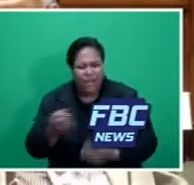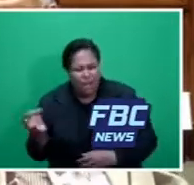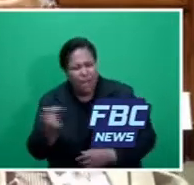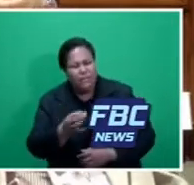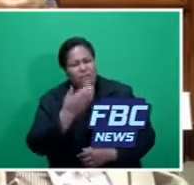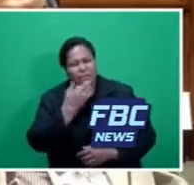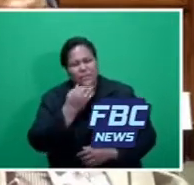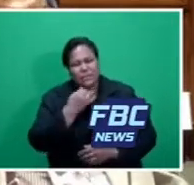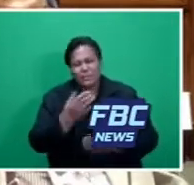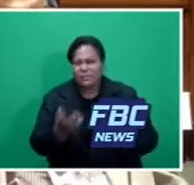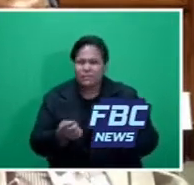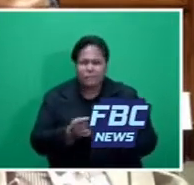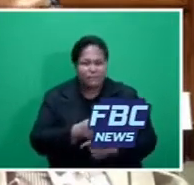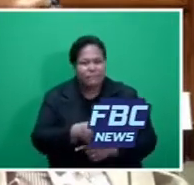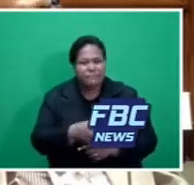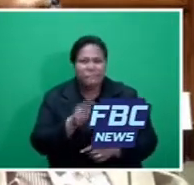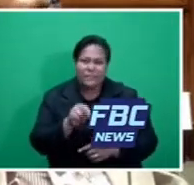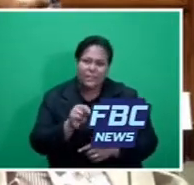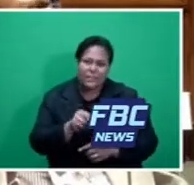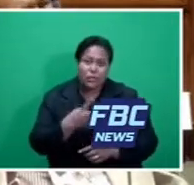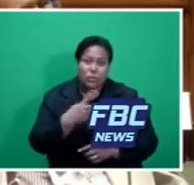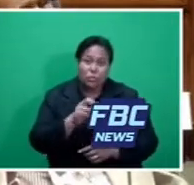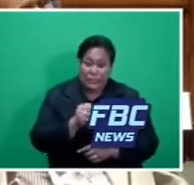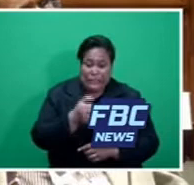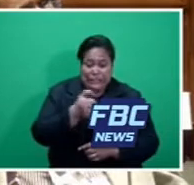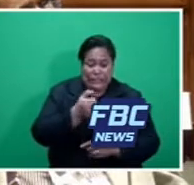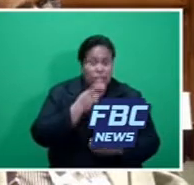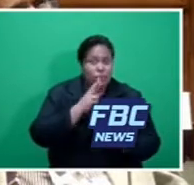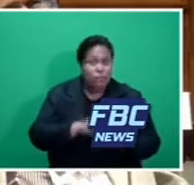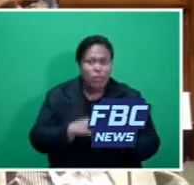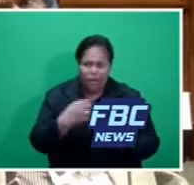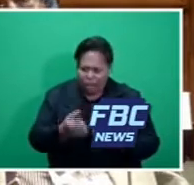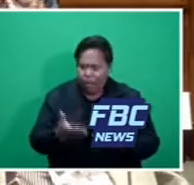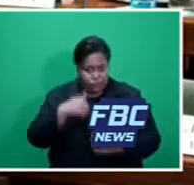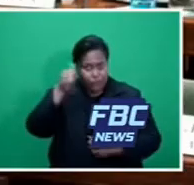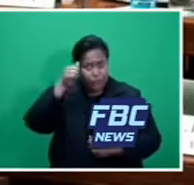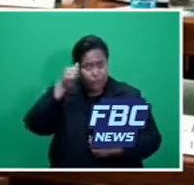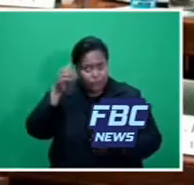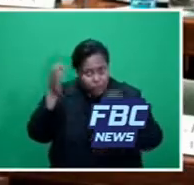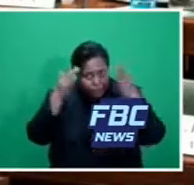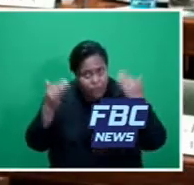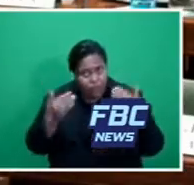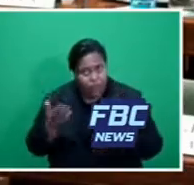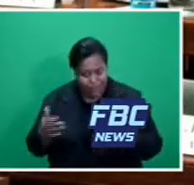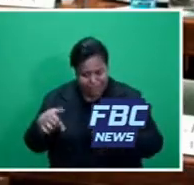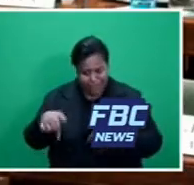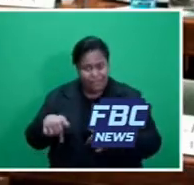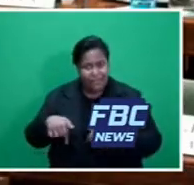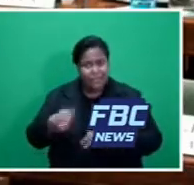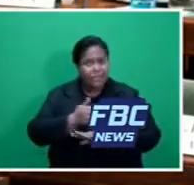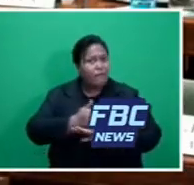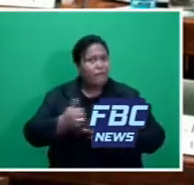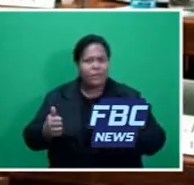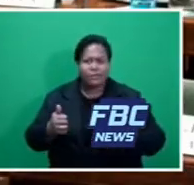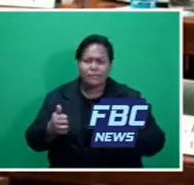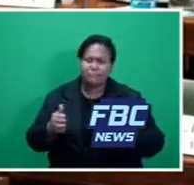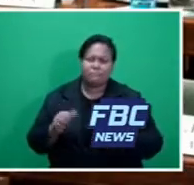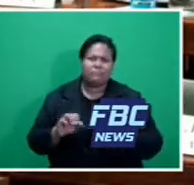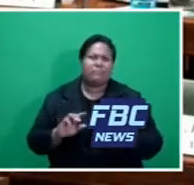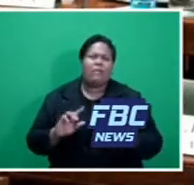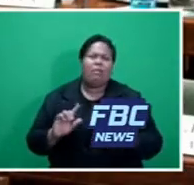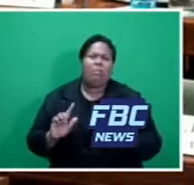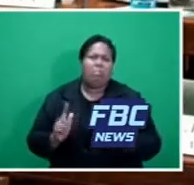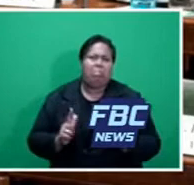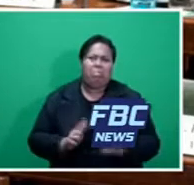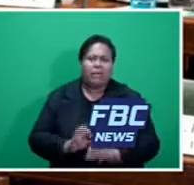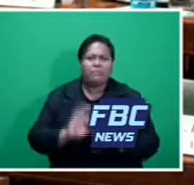2016 report, and this is now 2020, that these derelicts be removed. This government has done very little or nothing